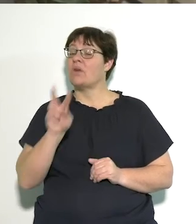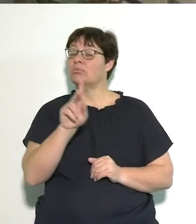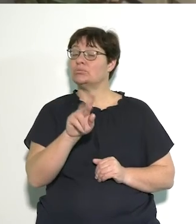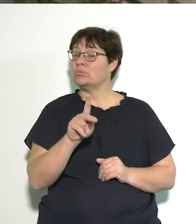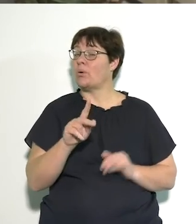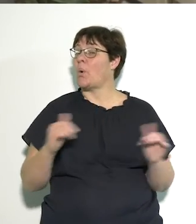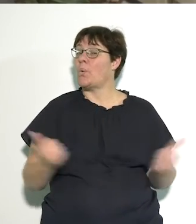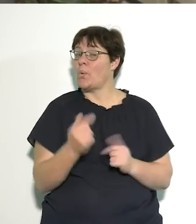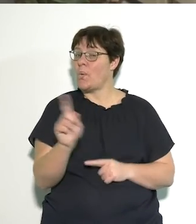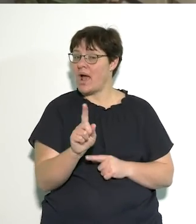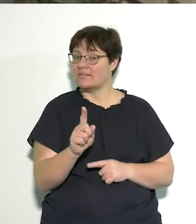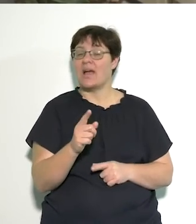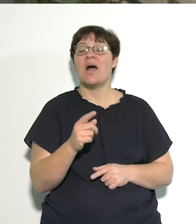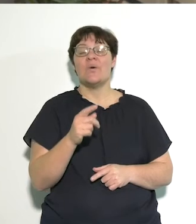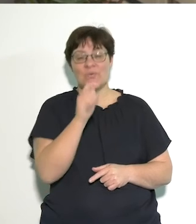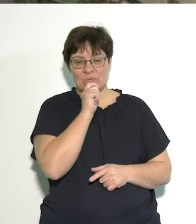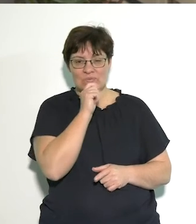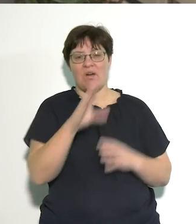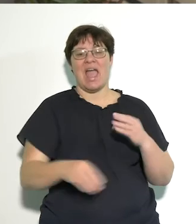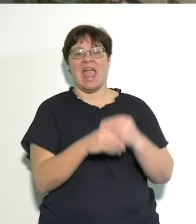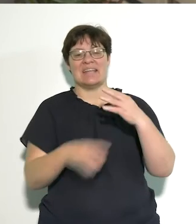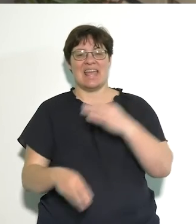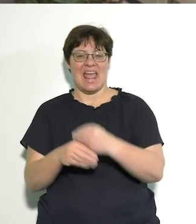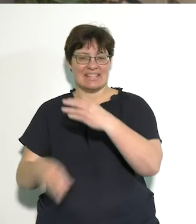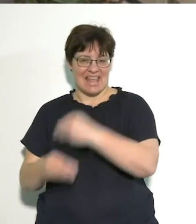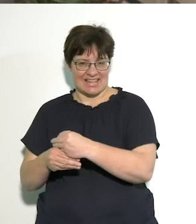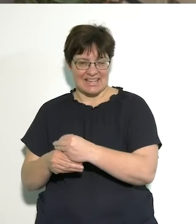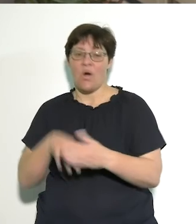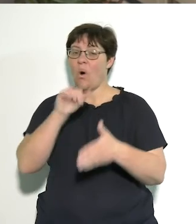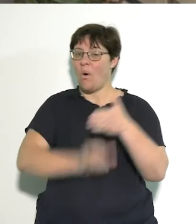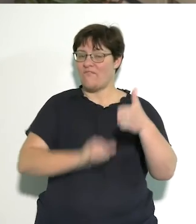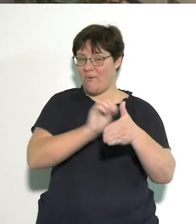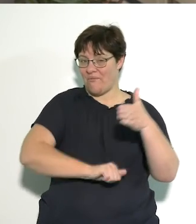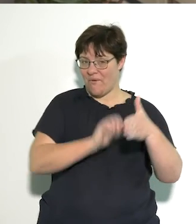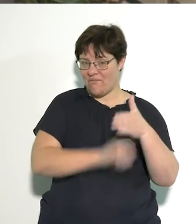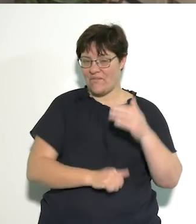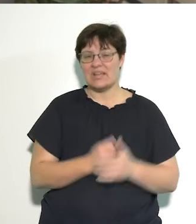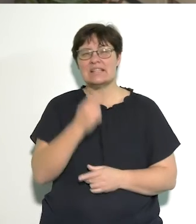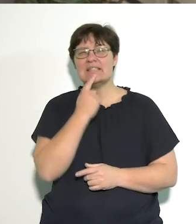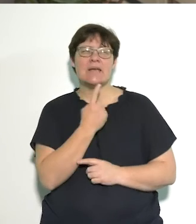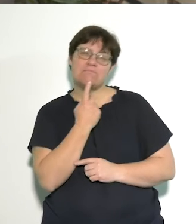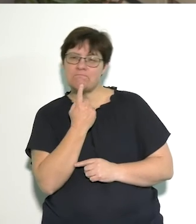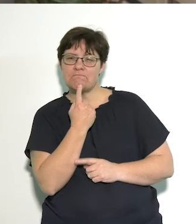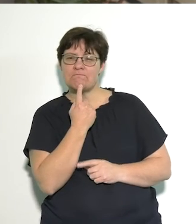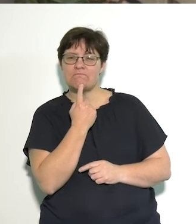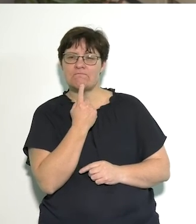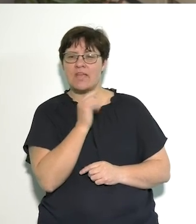about these two? You can use them for addition. When you start to introduce addition and subtraction, let's say the sum